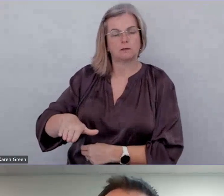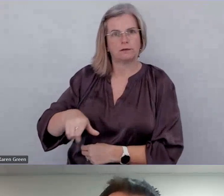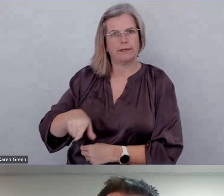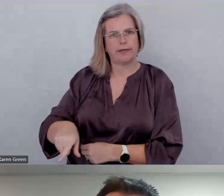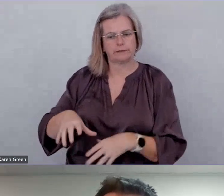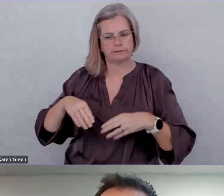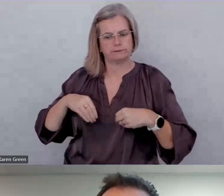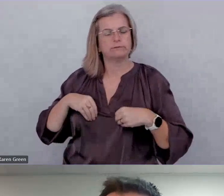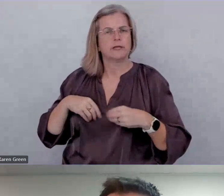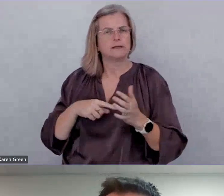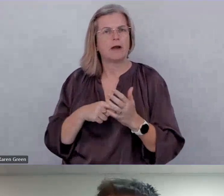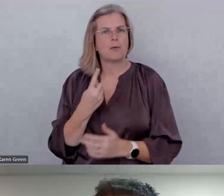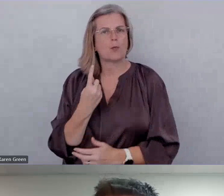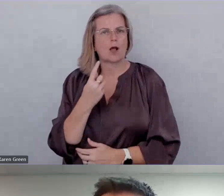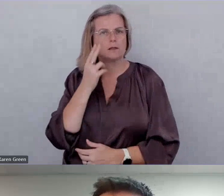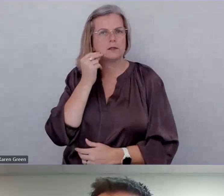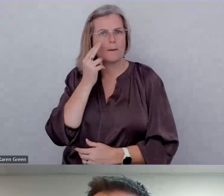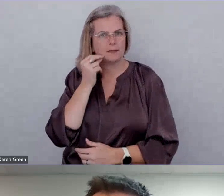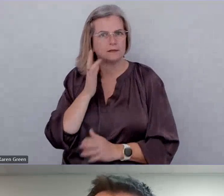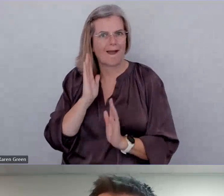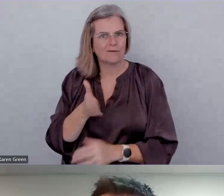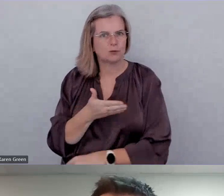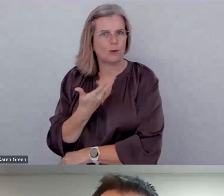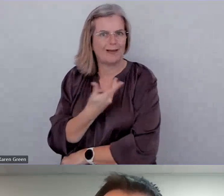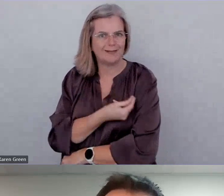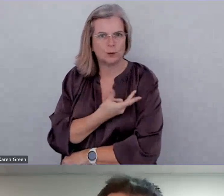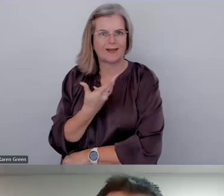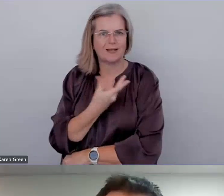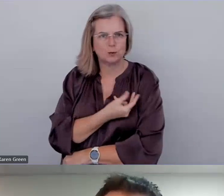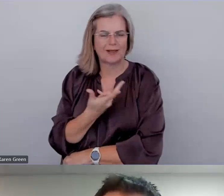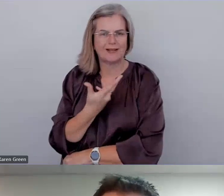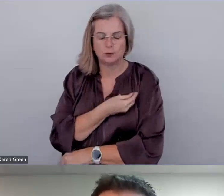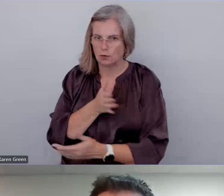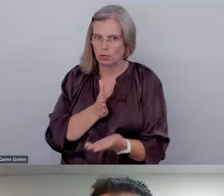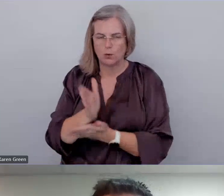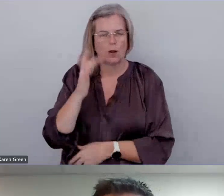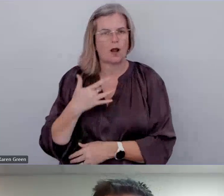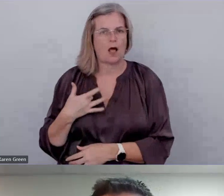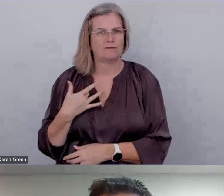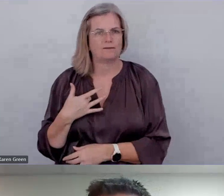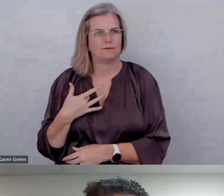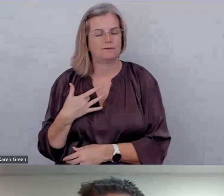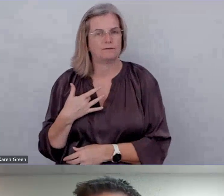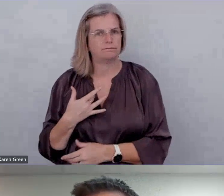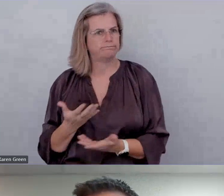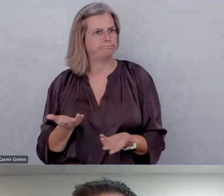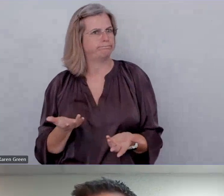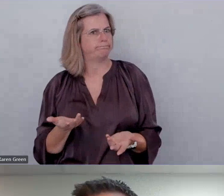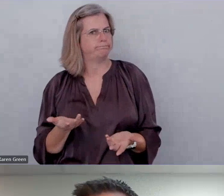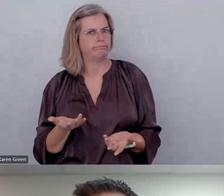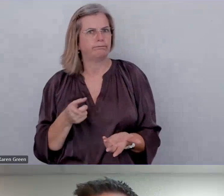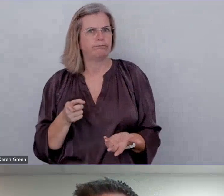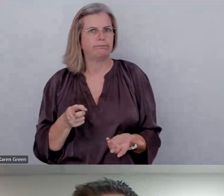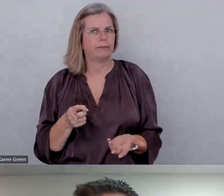to have insulin for the rest of their lives, etc., etc. You know, these sorts of things are not factored into the very acute perspectives of how